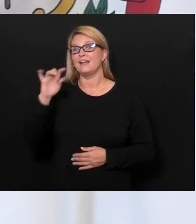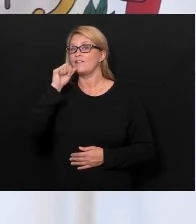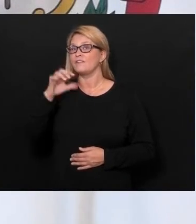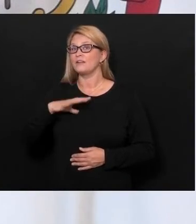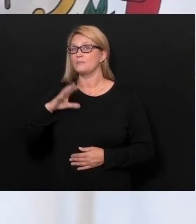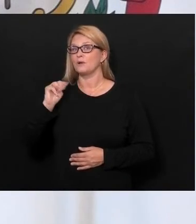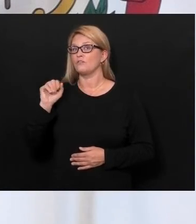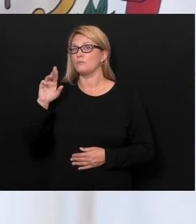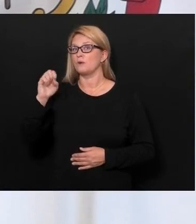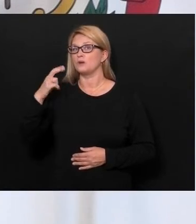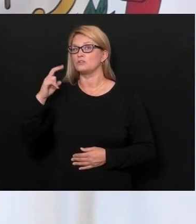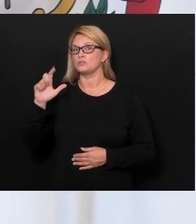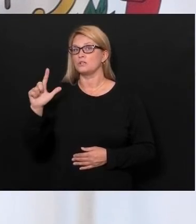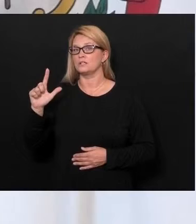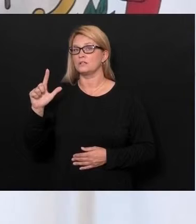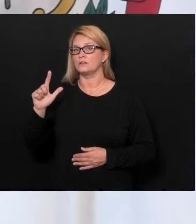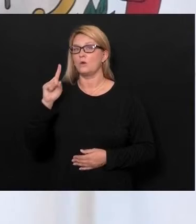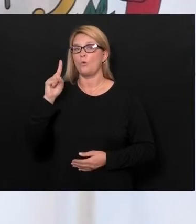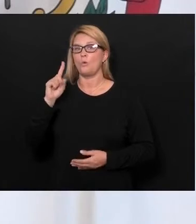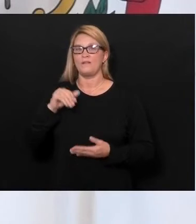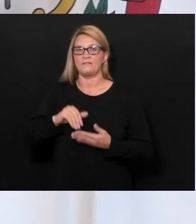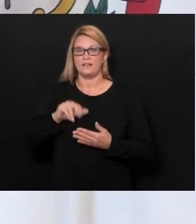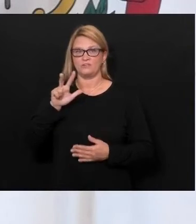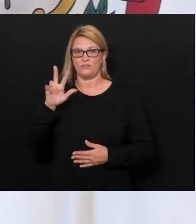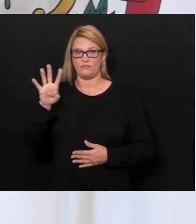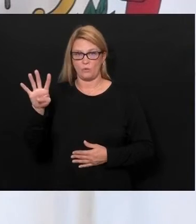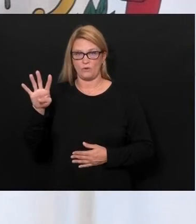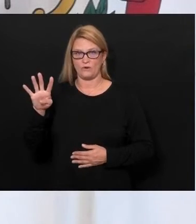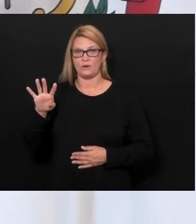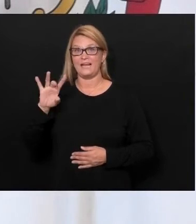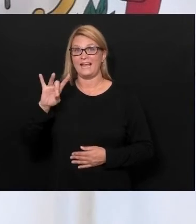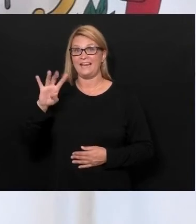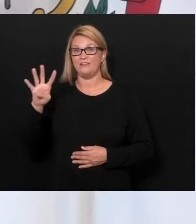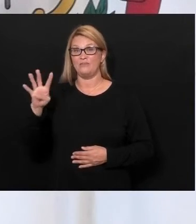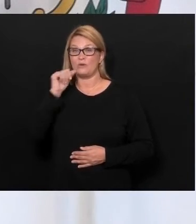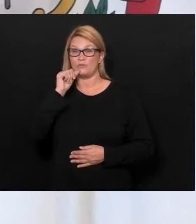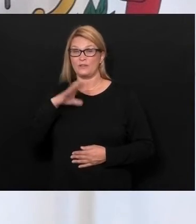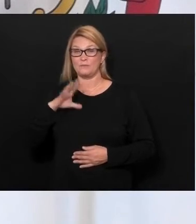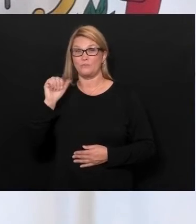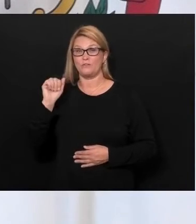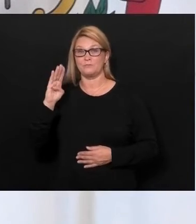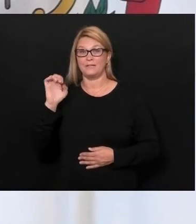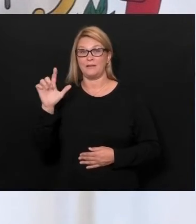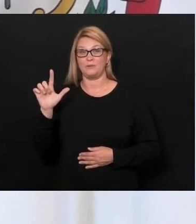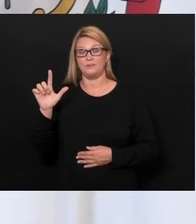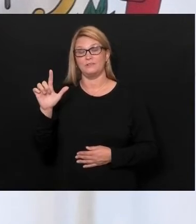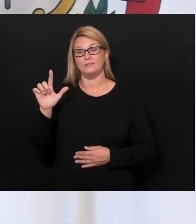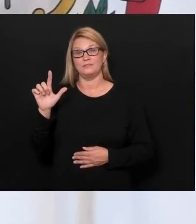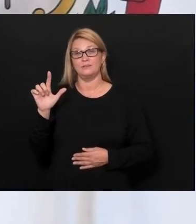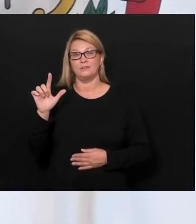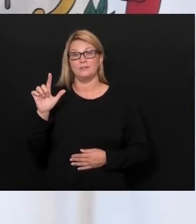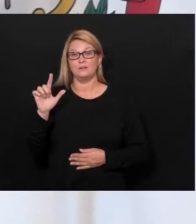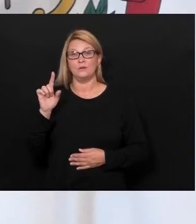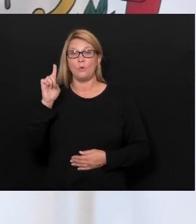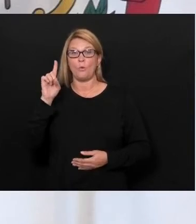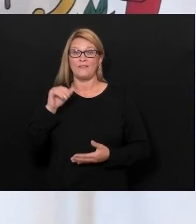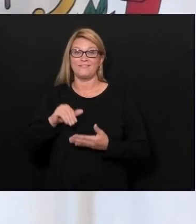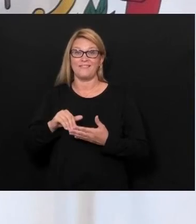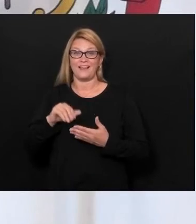from Marshall County. Our 1,034th death, an 84-year-old female from Cabell County.